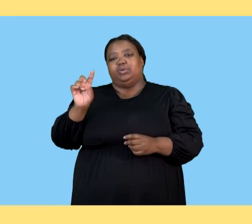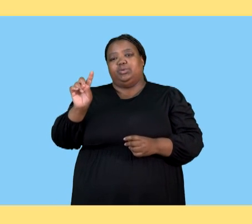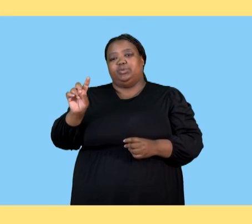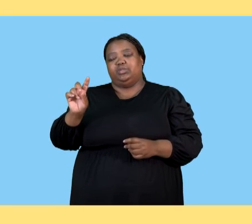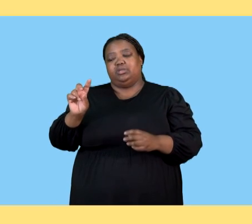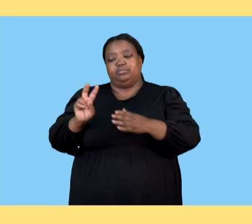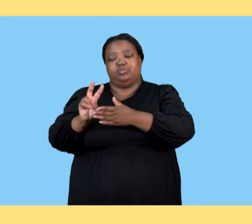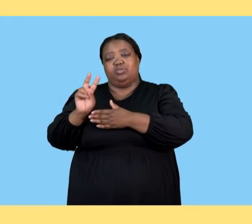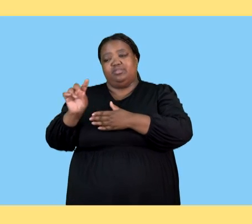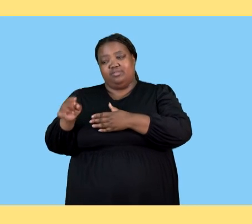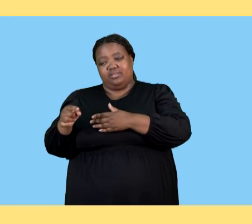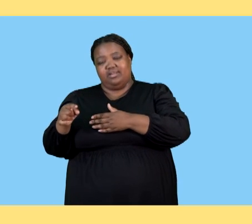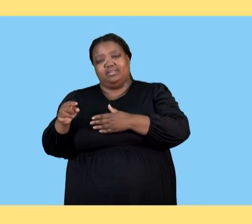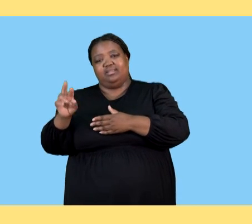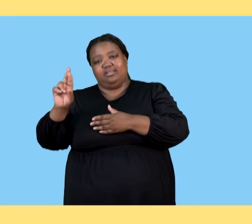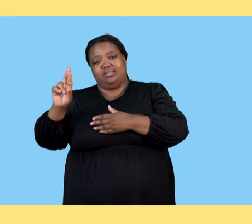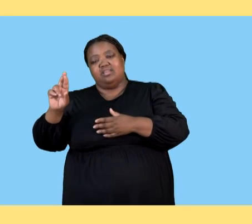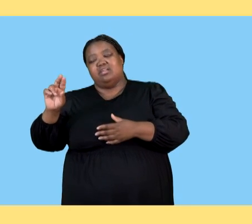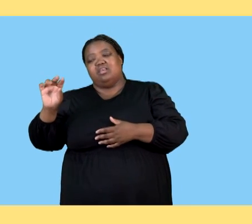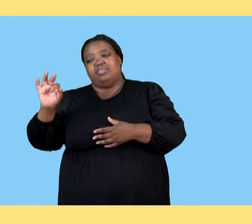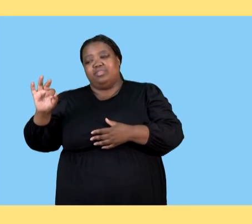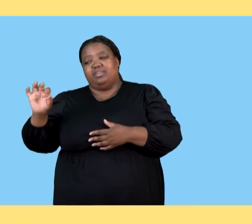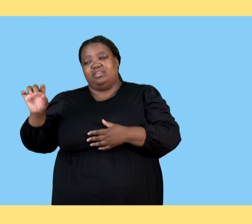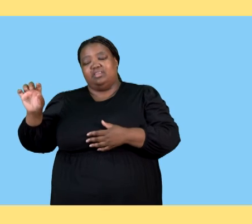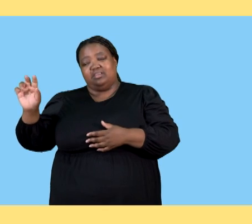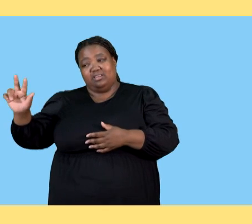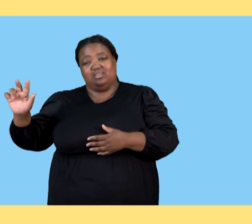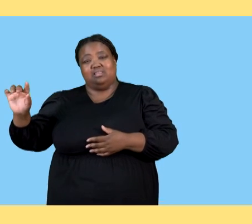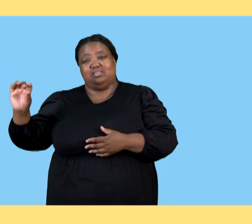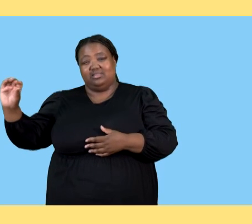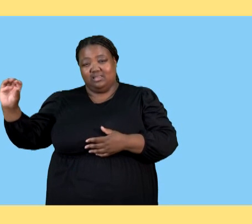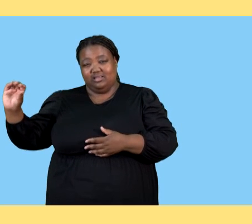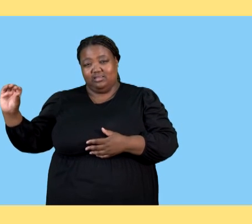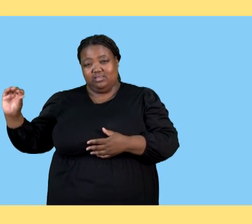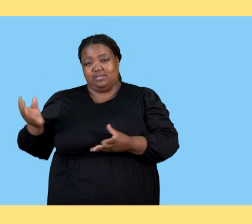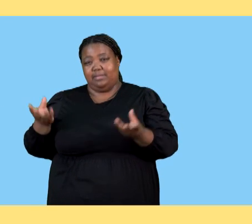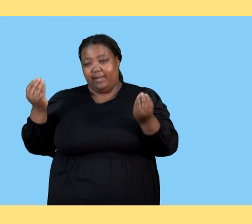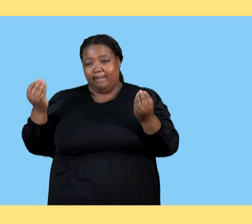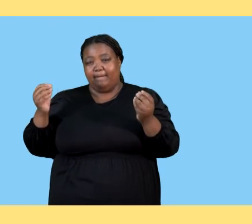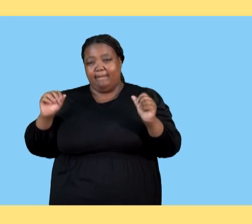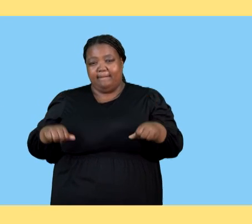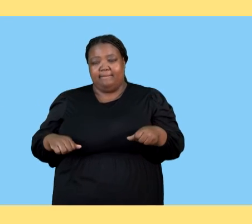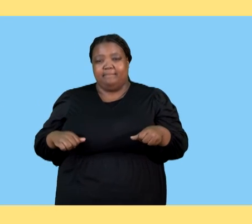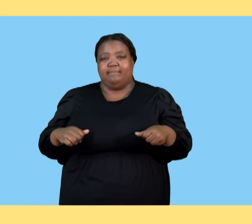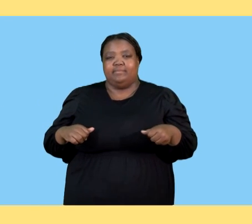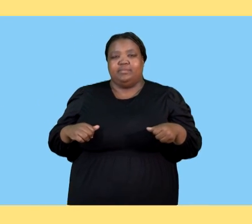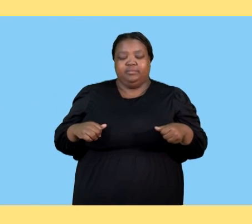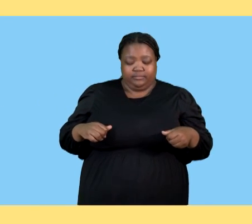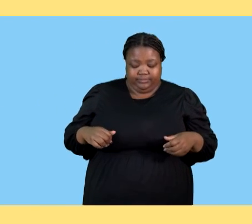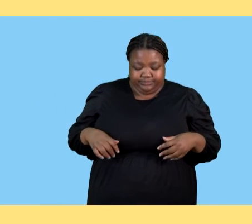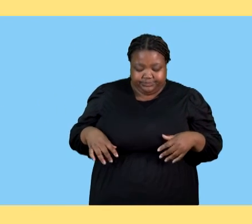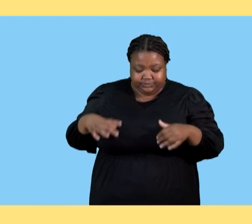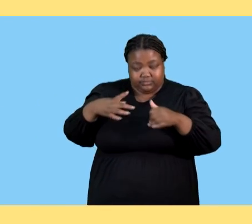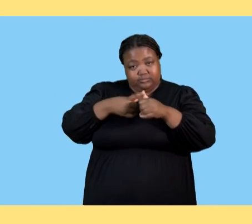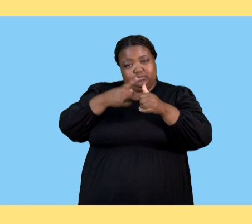Rand 38 cents. Once you get the 12 Rand 38 cents, you